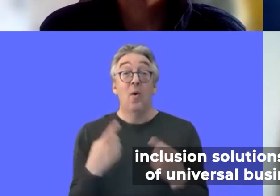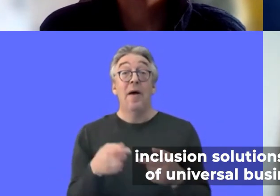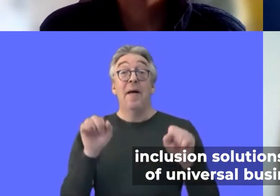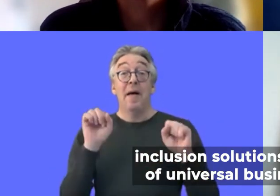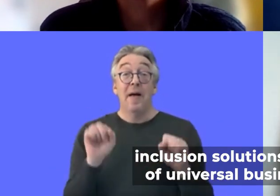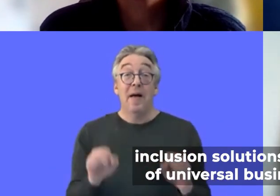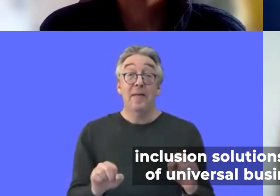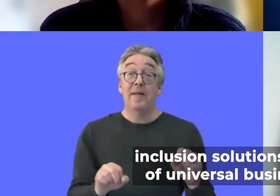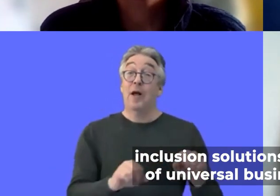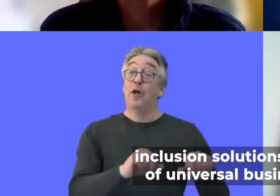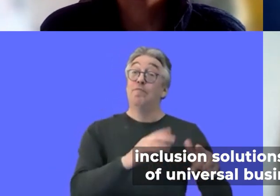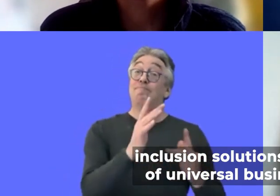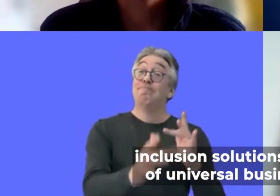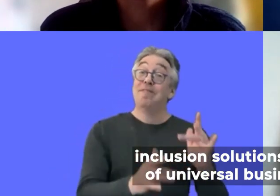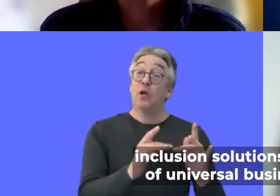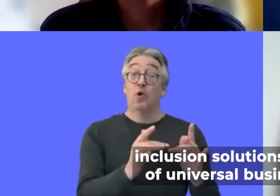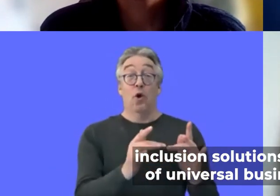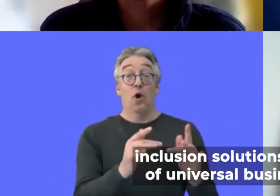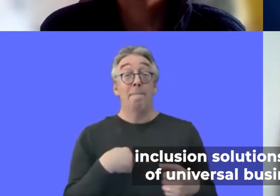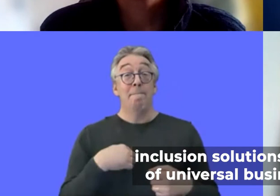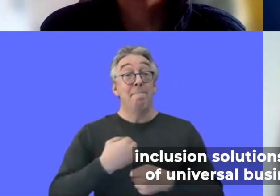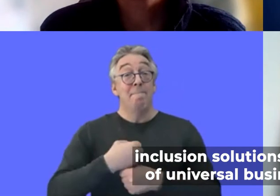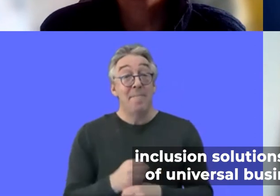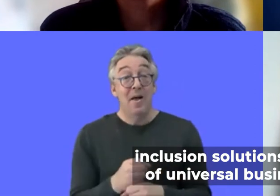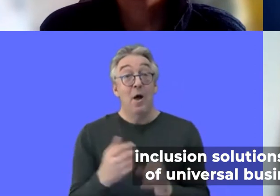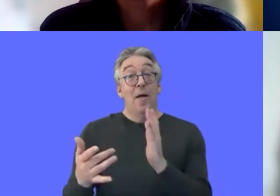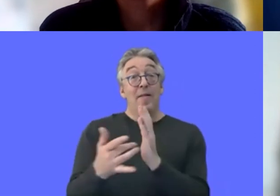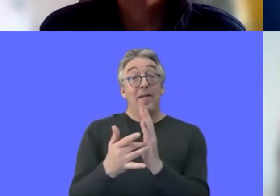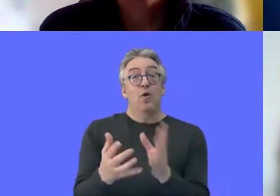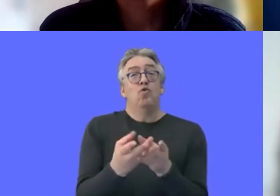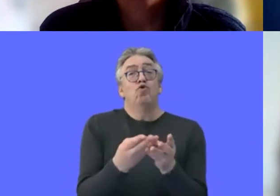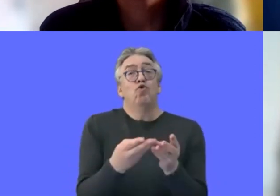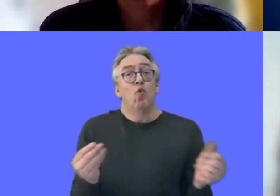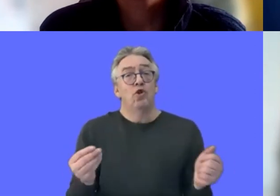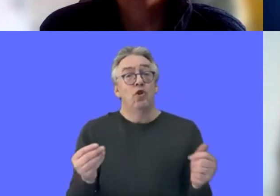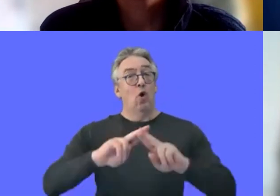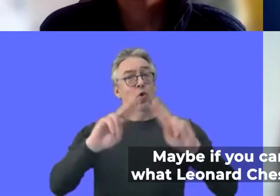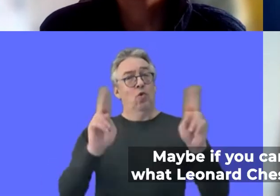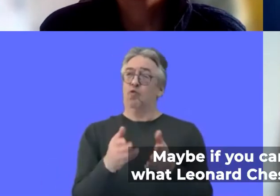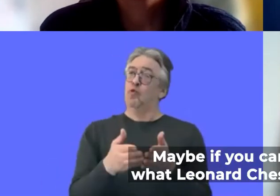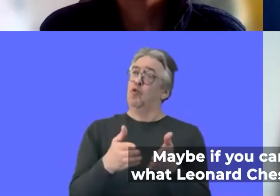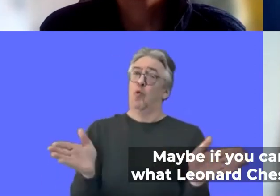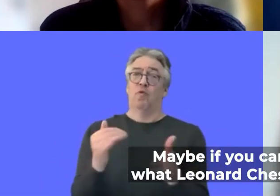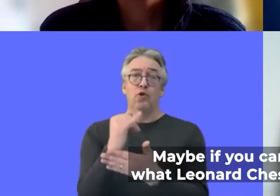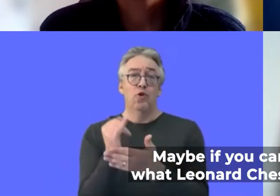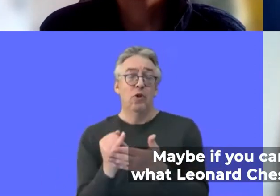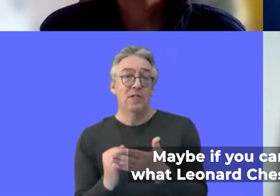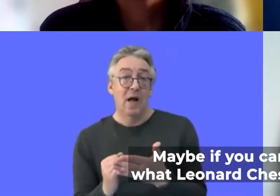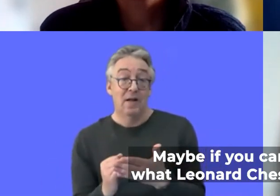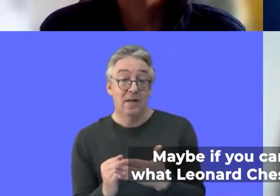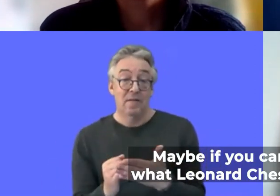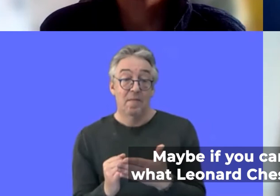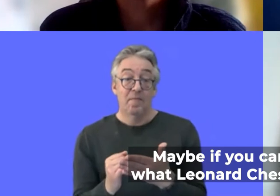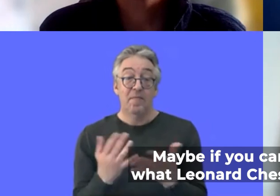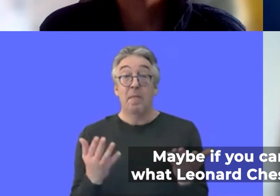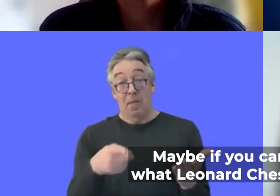technology inclusion solutions that are part of universal business design? And maybe if you can also sort of like, you